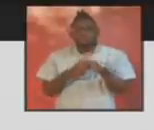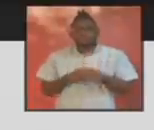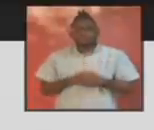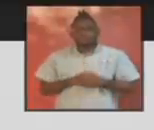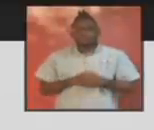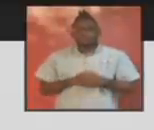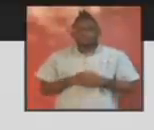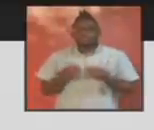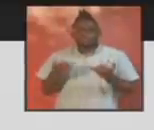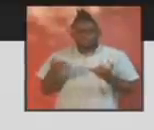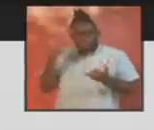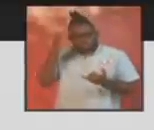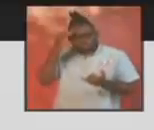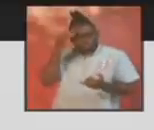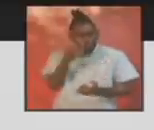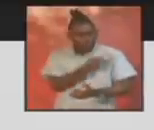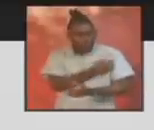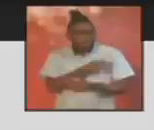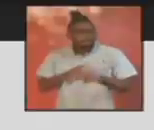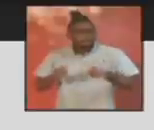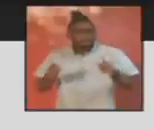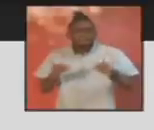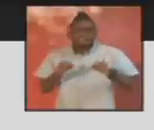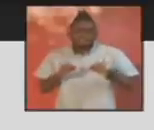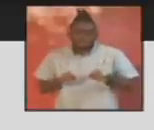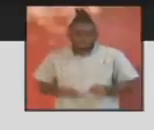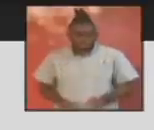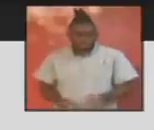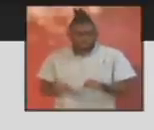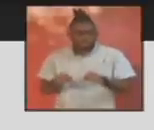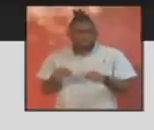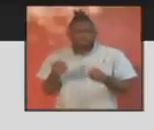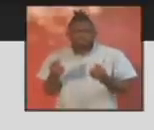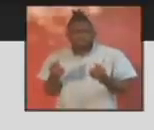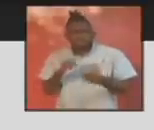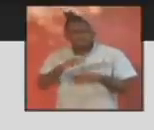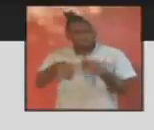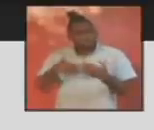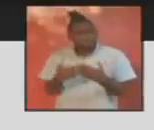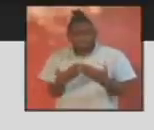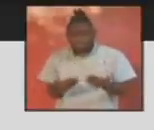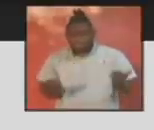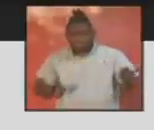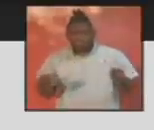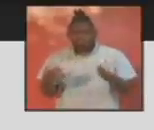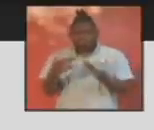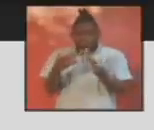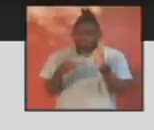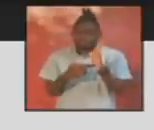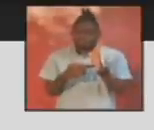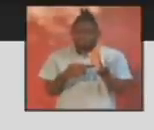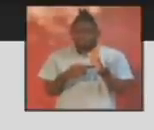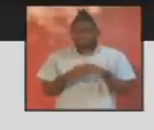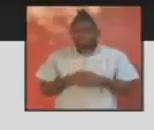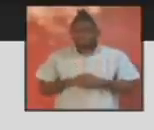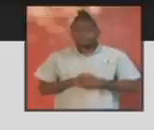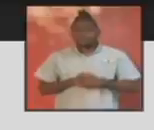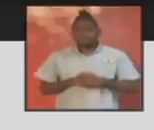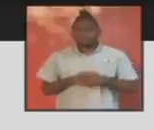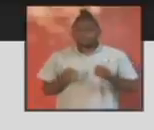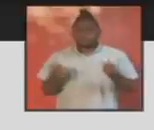the vaccination program. Next slide, please. The demographics for the number of